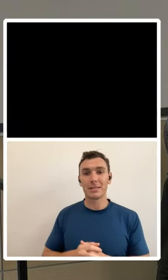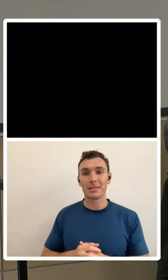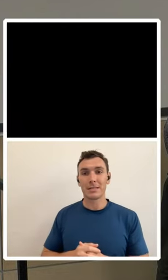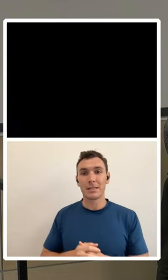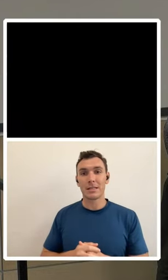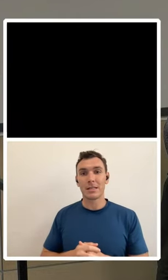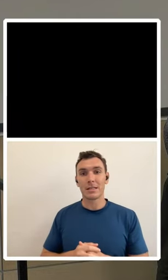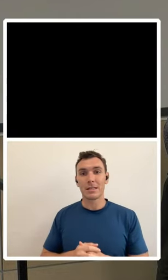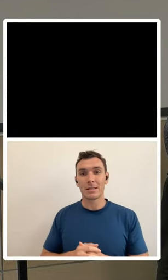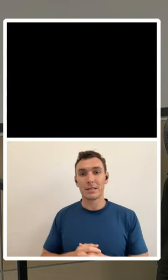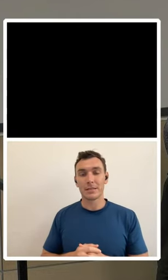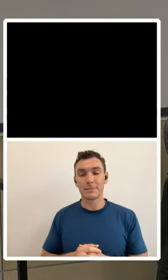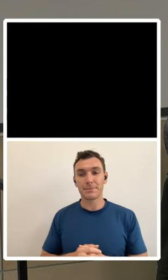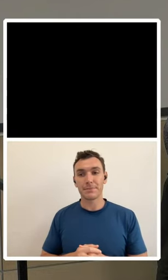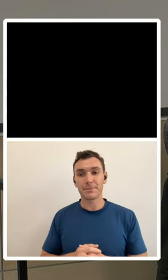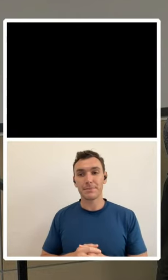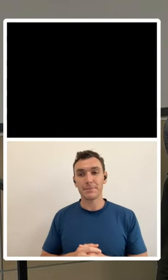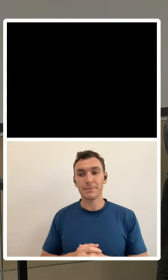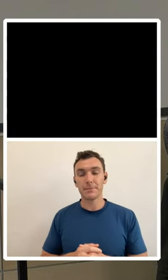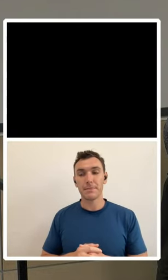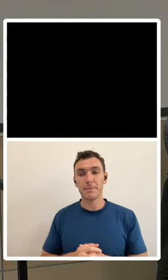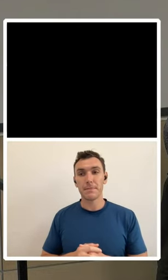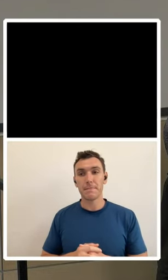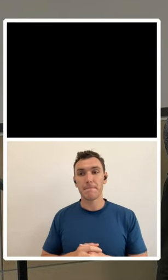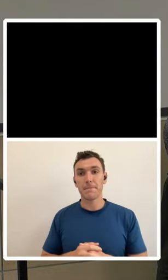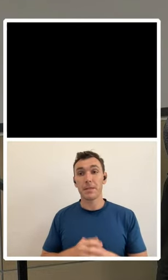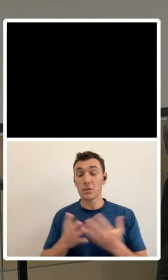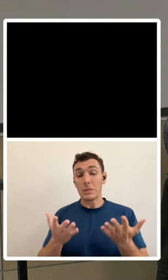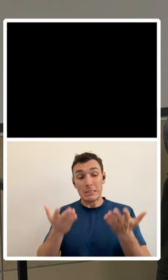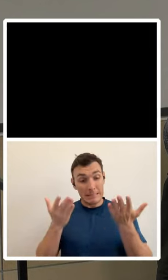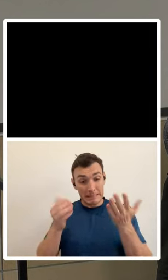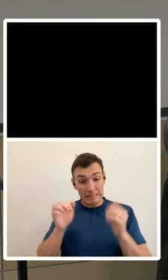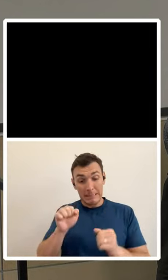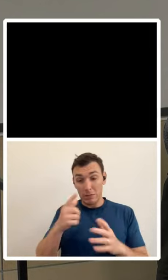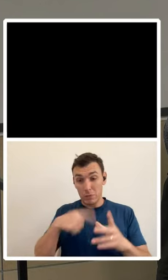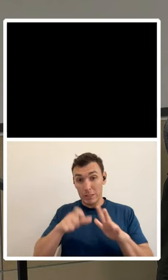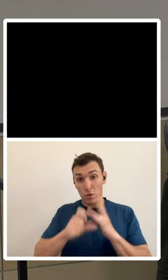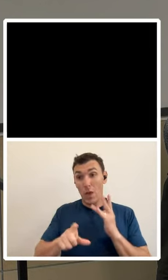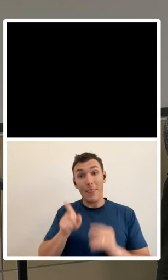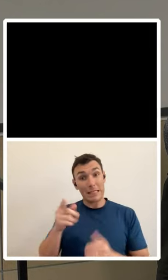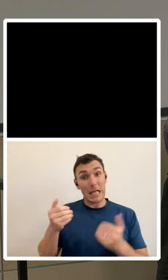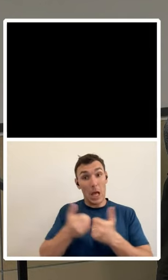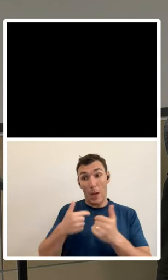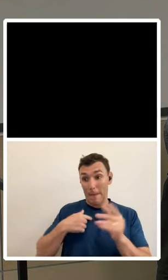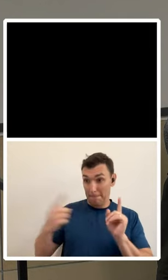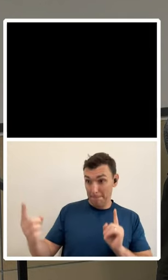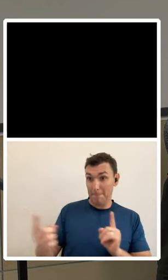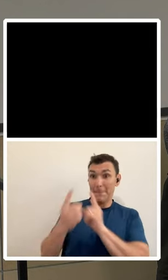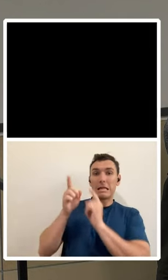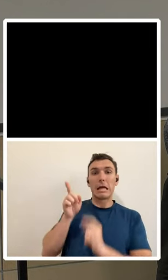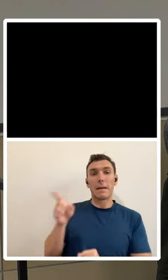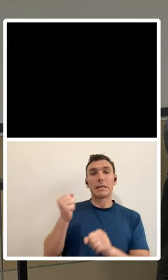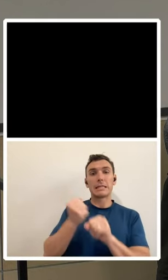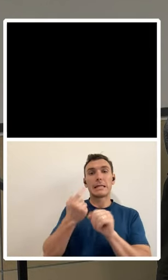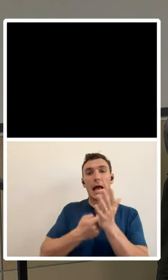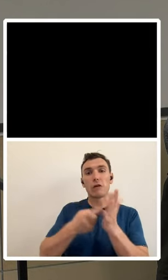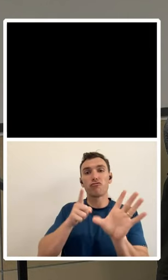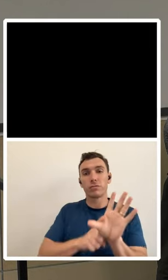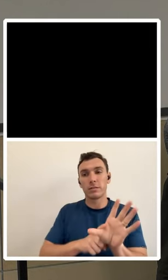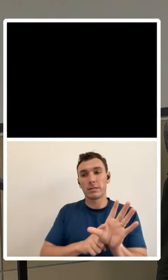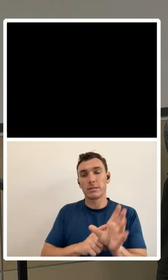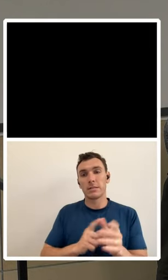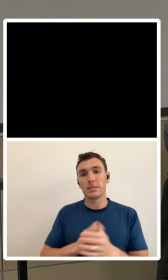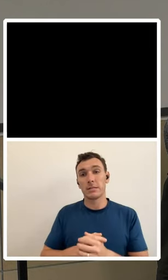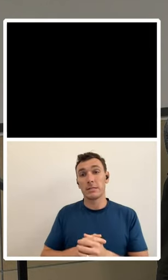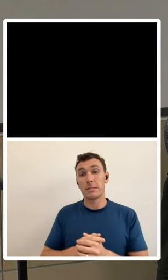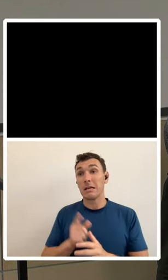UK, and that's what we do here, and that's how I met Gary 3 or 4 years ago, who was one of the first people to